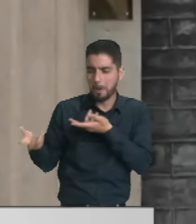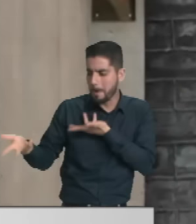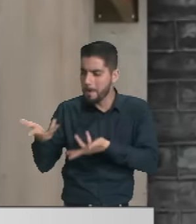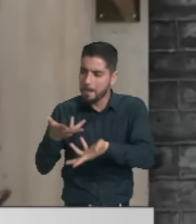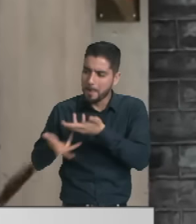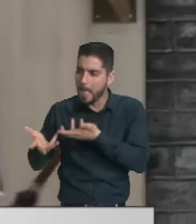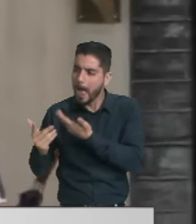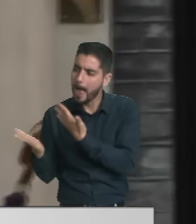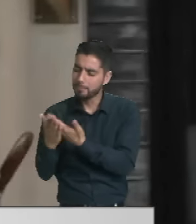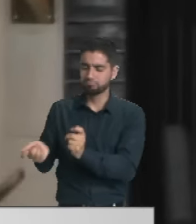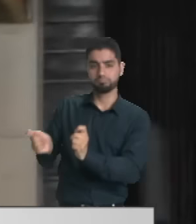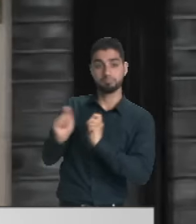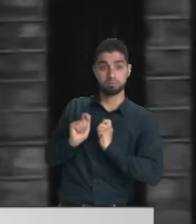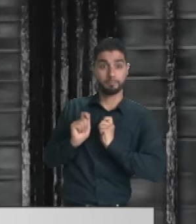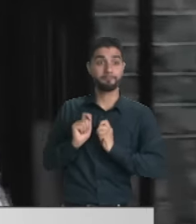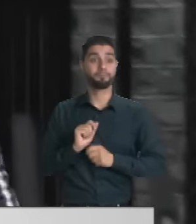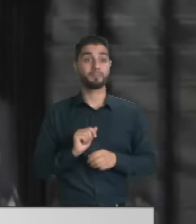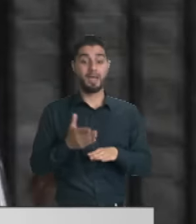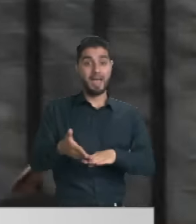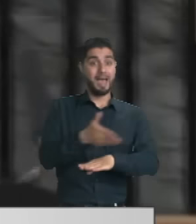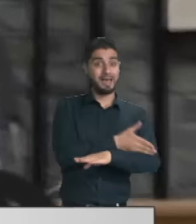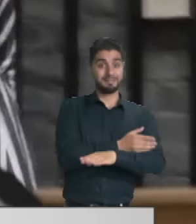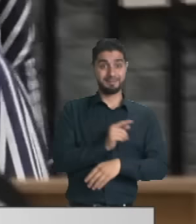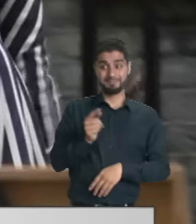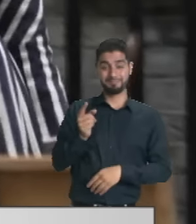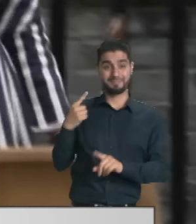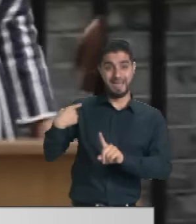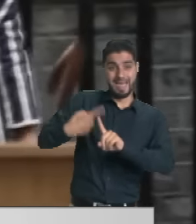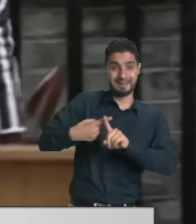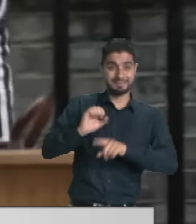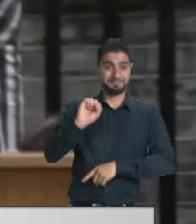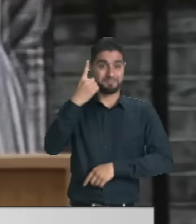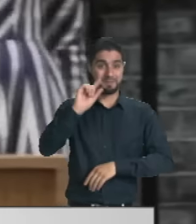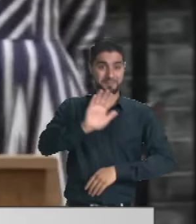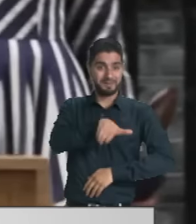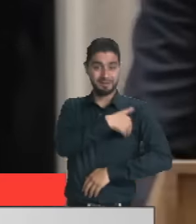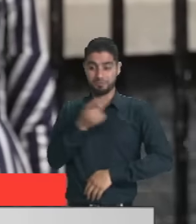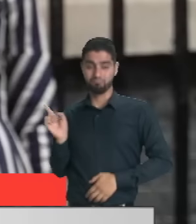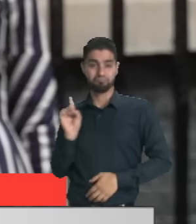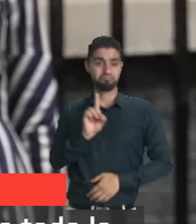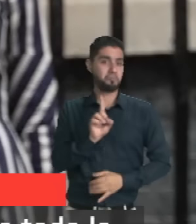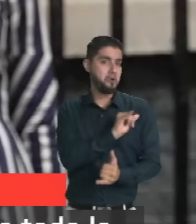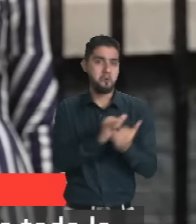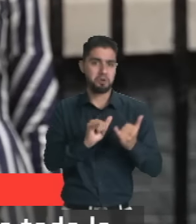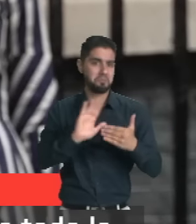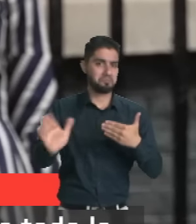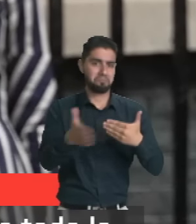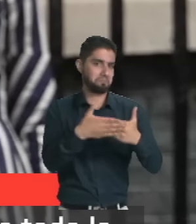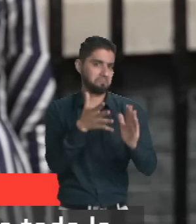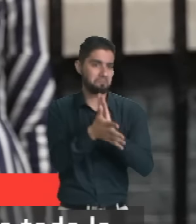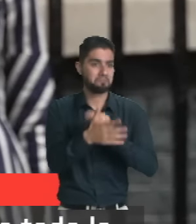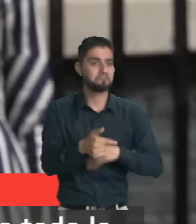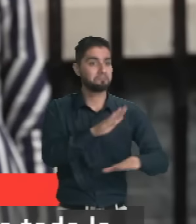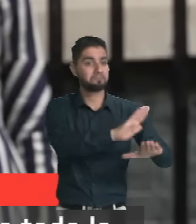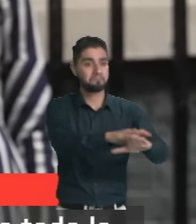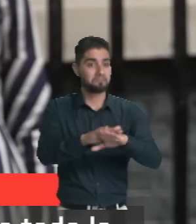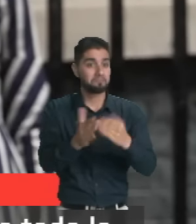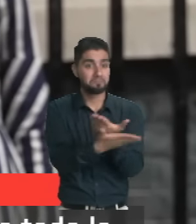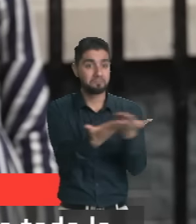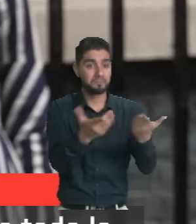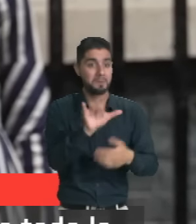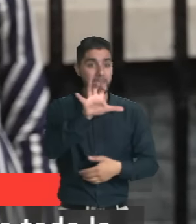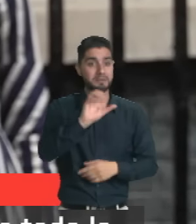Previamente, el primer ministro saliente Rishi Sunak hizo su última intervención en el cargo. To the country, I would like to say first